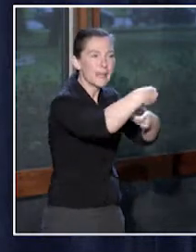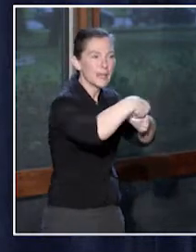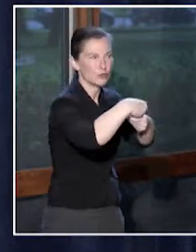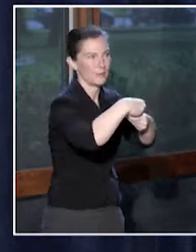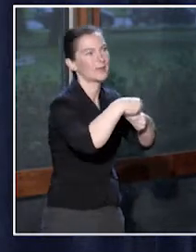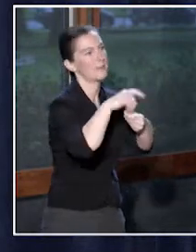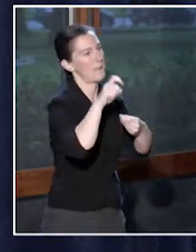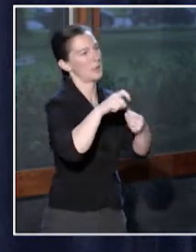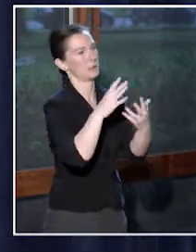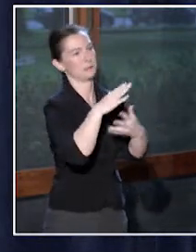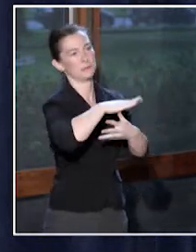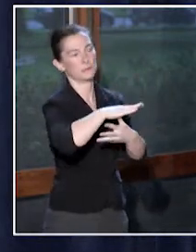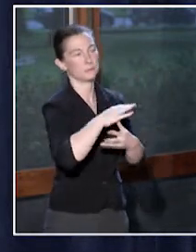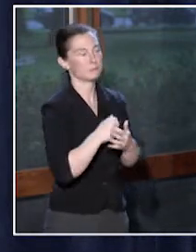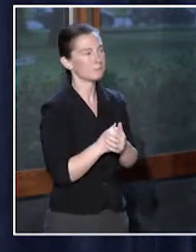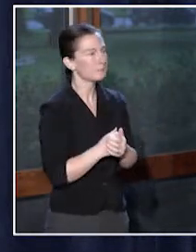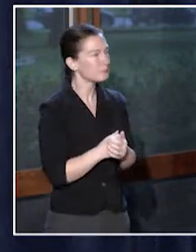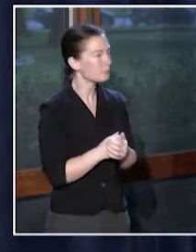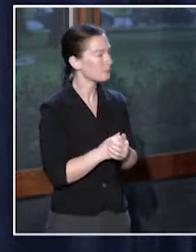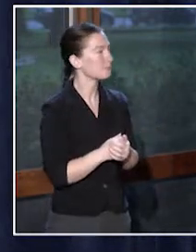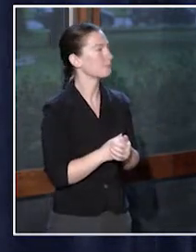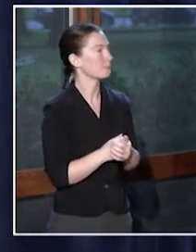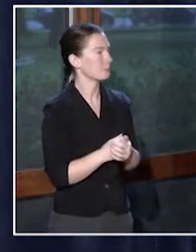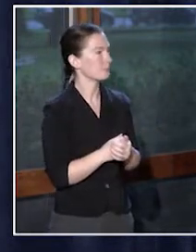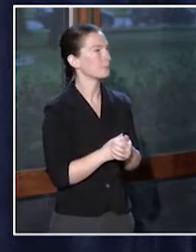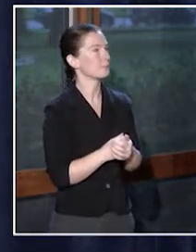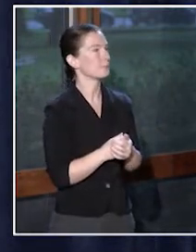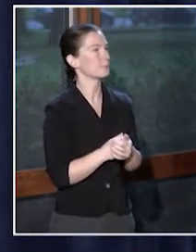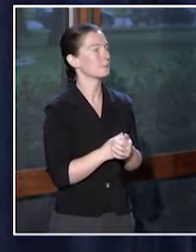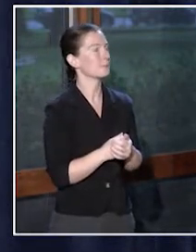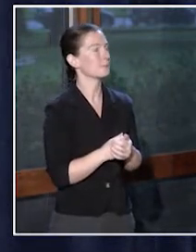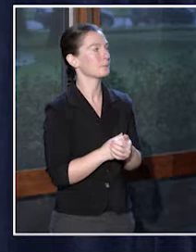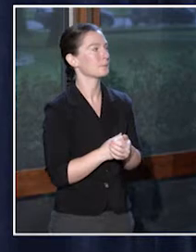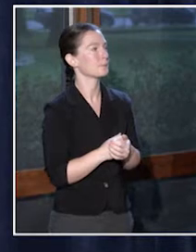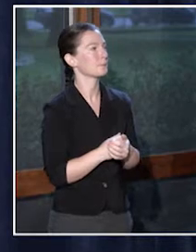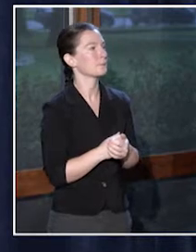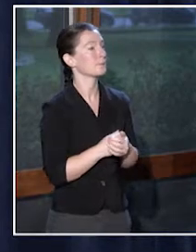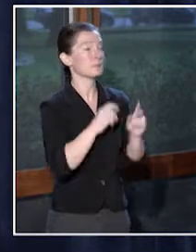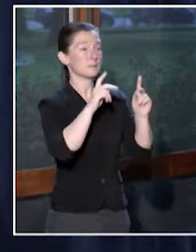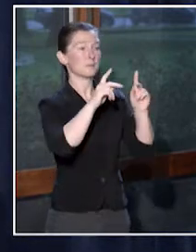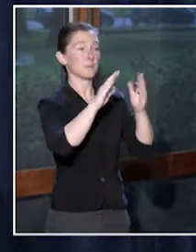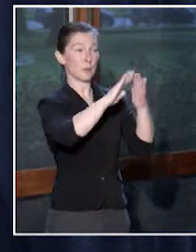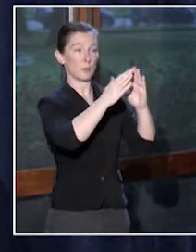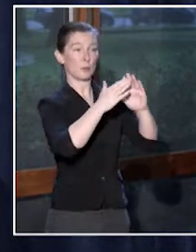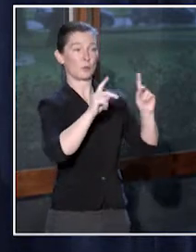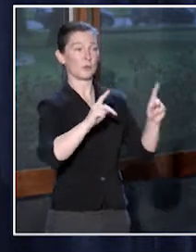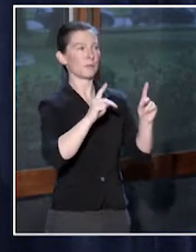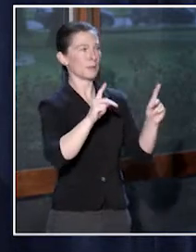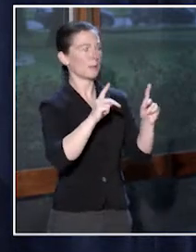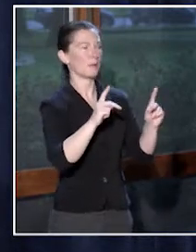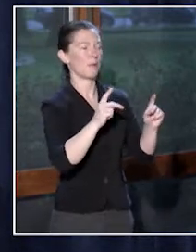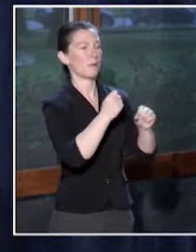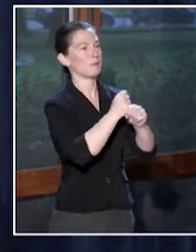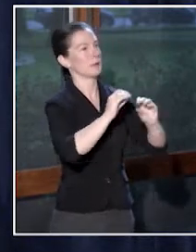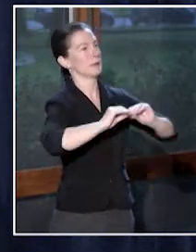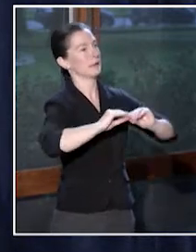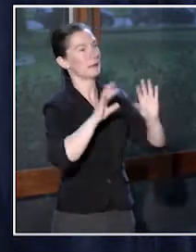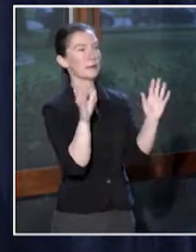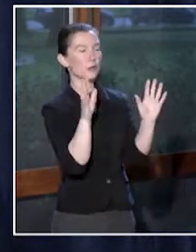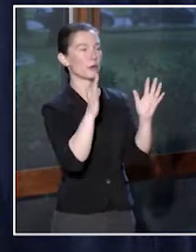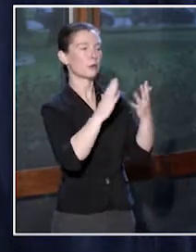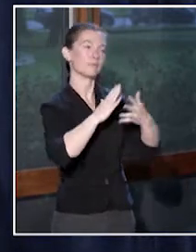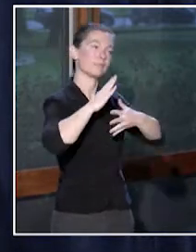survey, the community made it abundantly clear that its primary expectation of the Portland Police Bureau